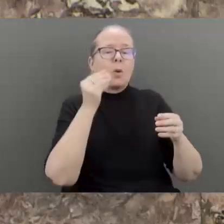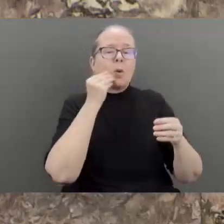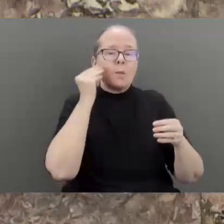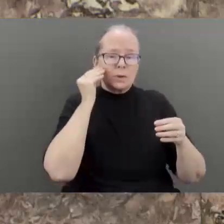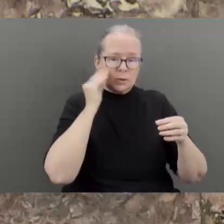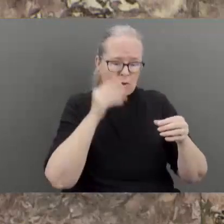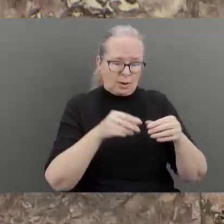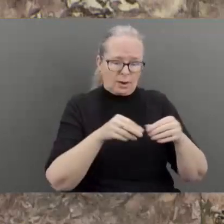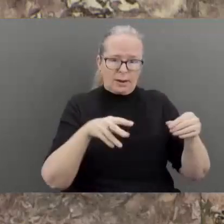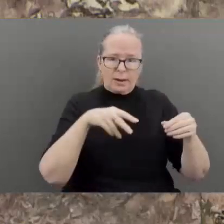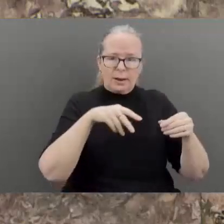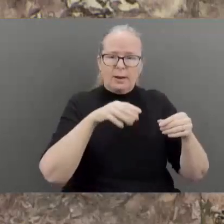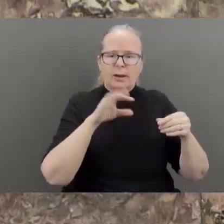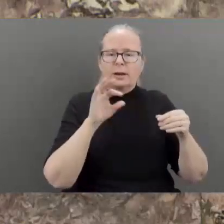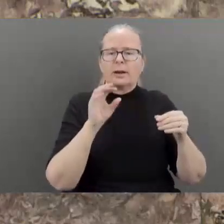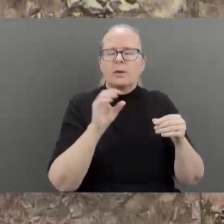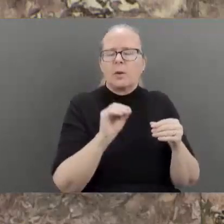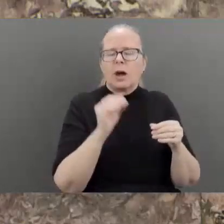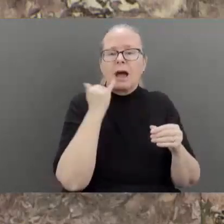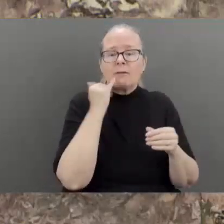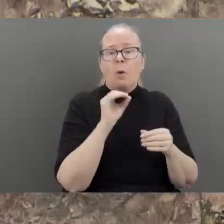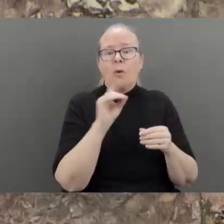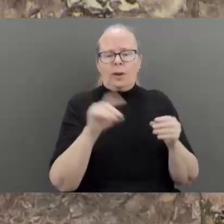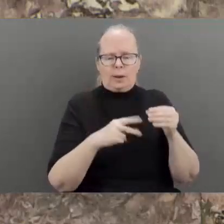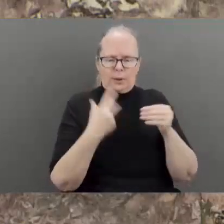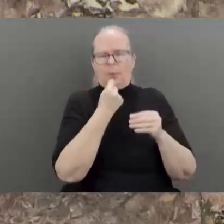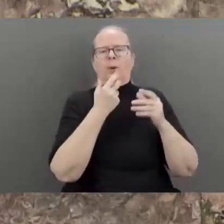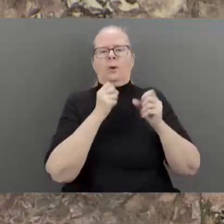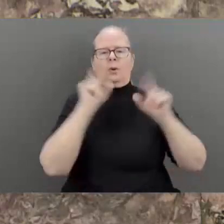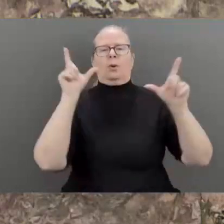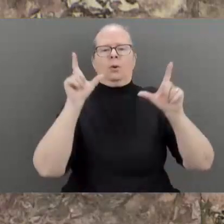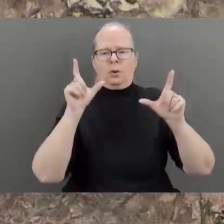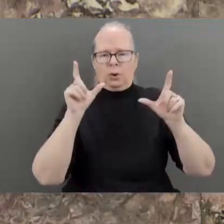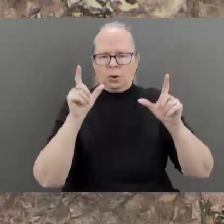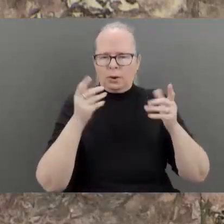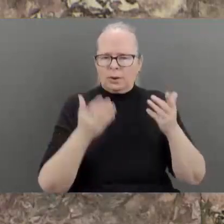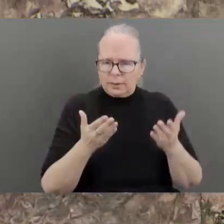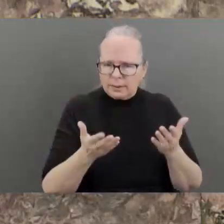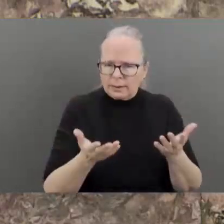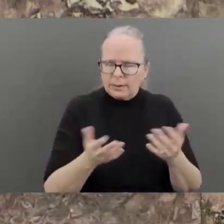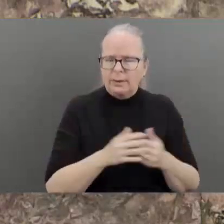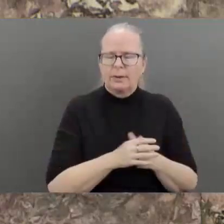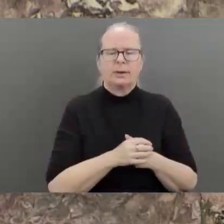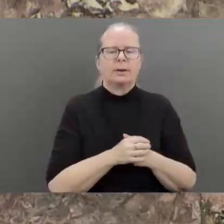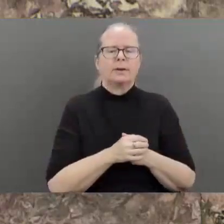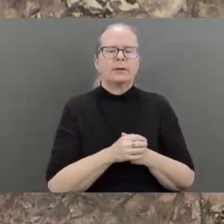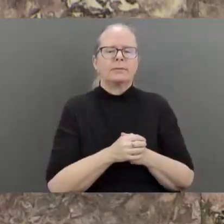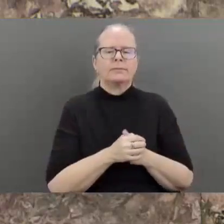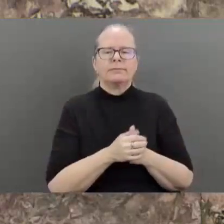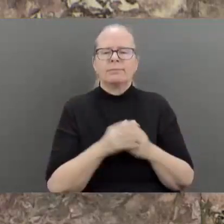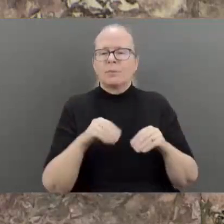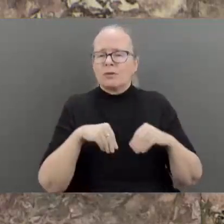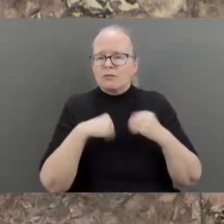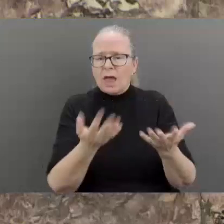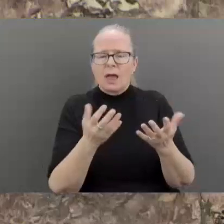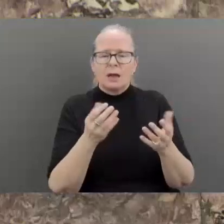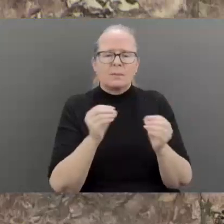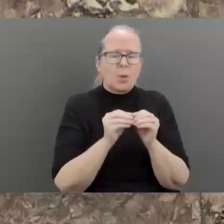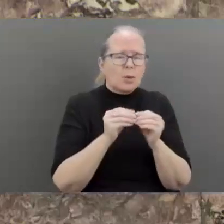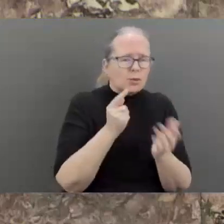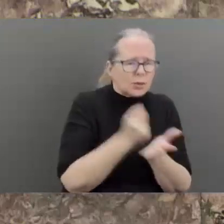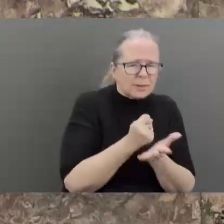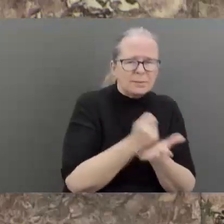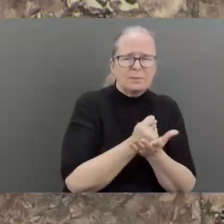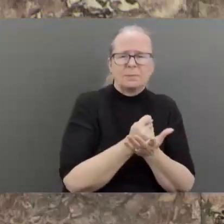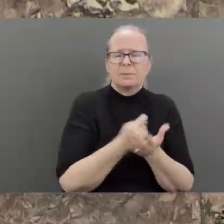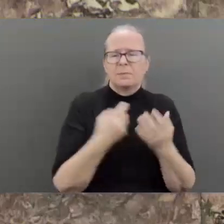to the supports that they need, Mr. Speaker, building more treatment and recovery beds, Mr. Speaker, adding mental health resources for adults and